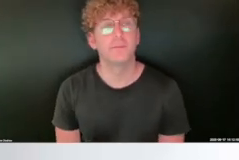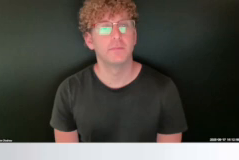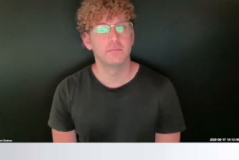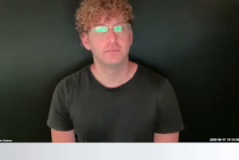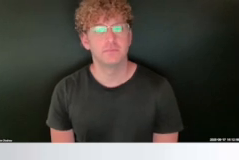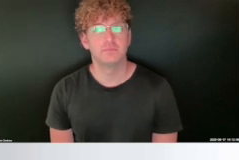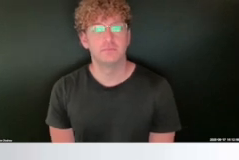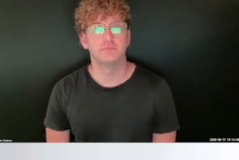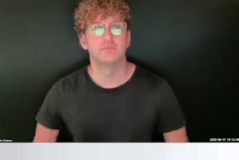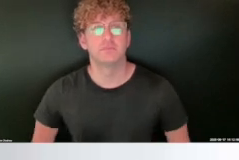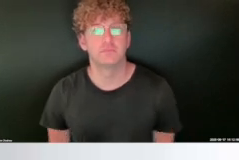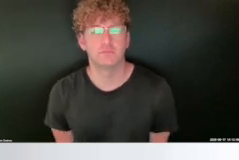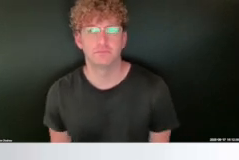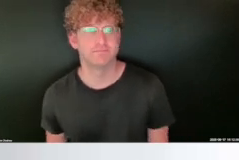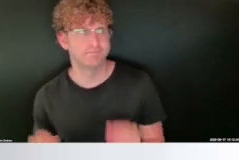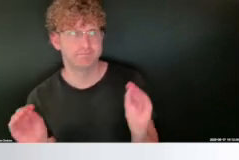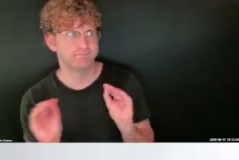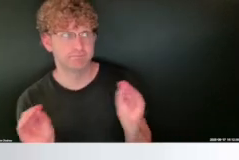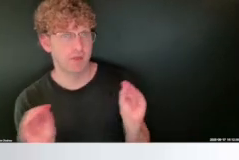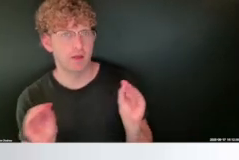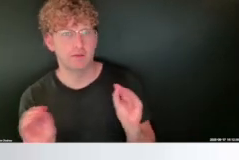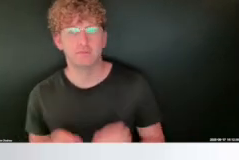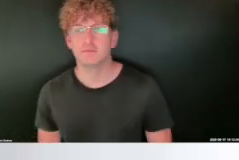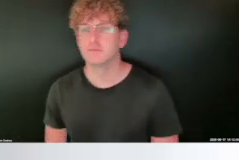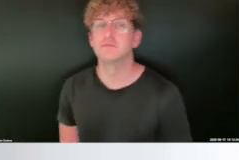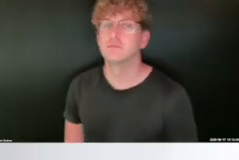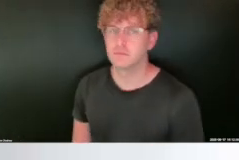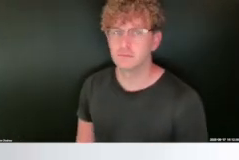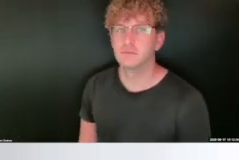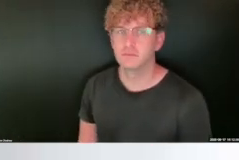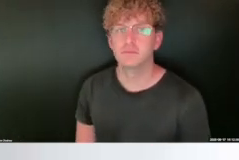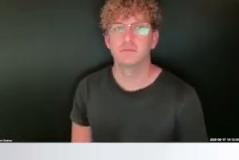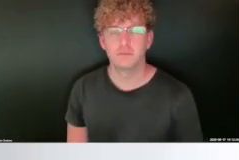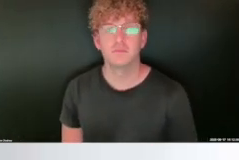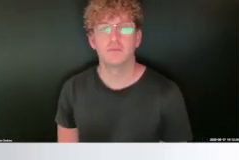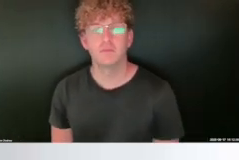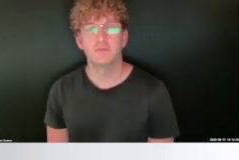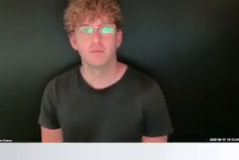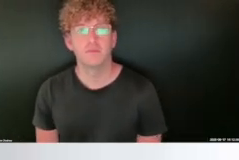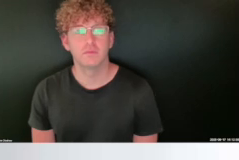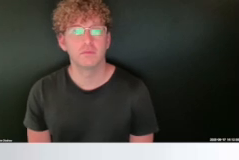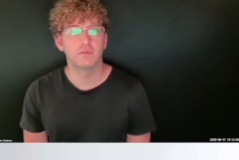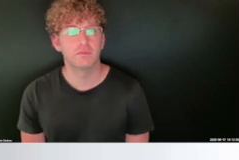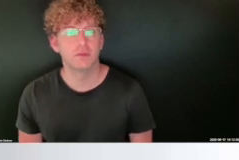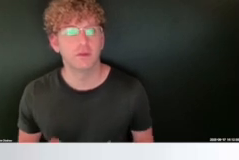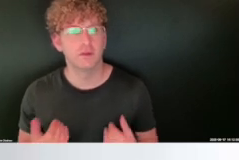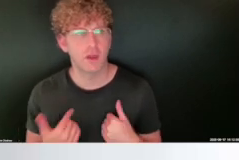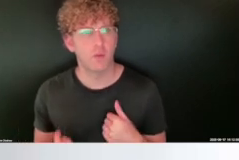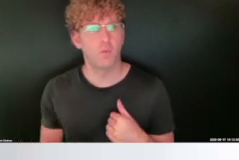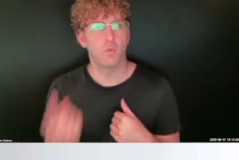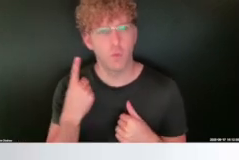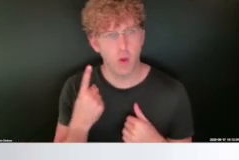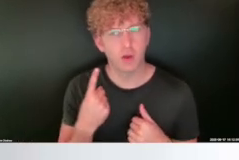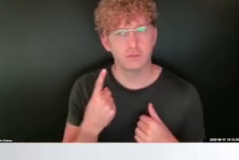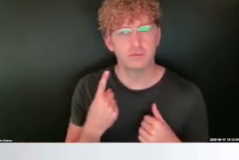None yet. Okay, we did get one kind of in between presentations. I don't think we have a solid answer for it, but I'll read